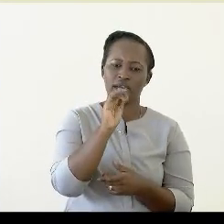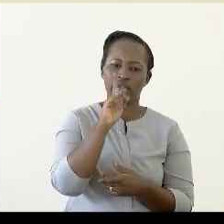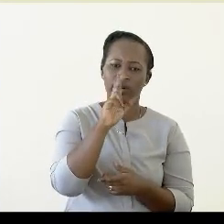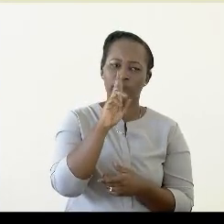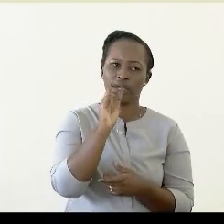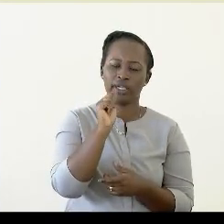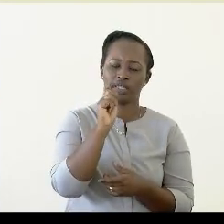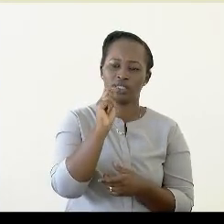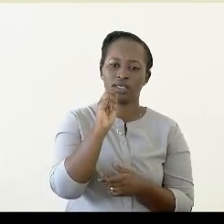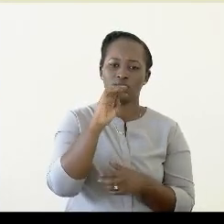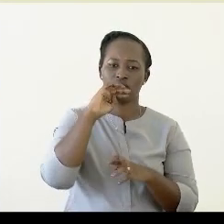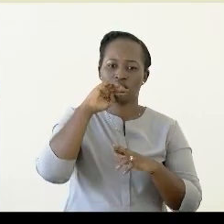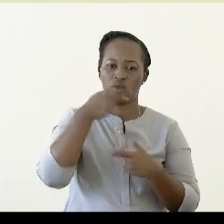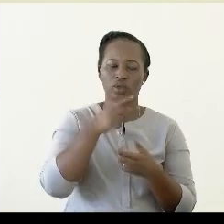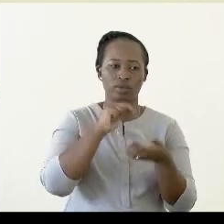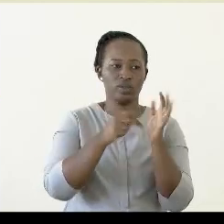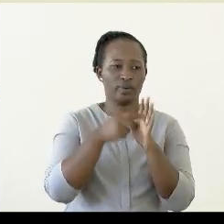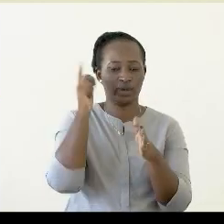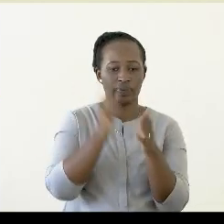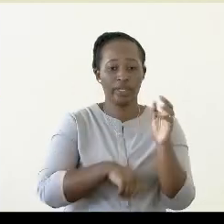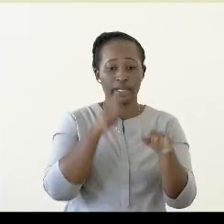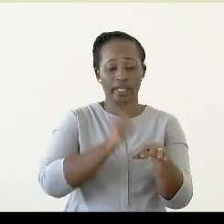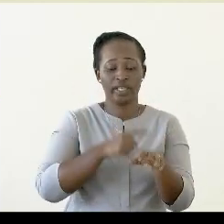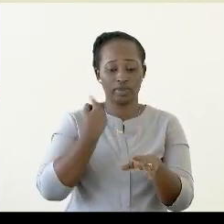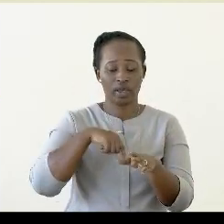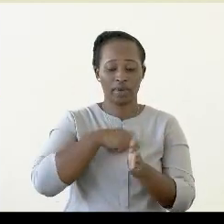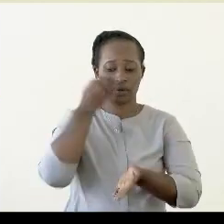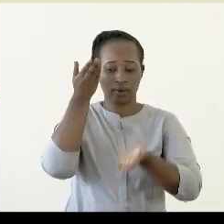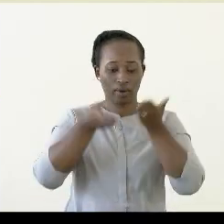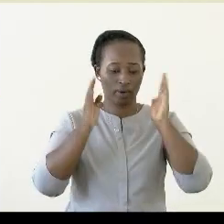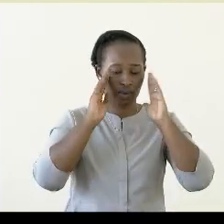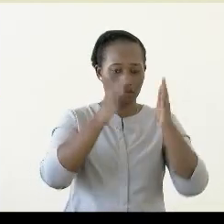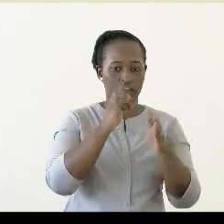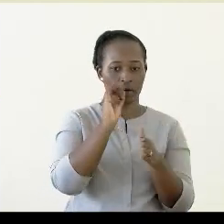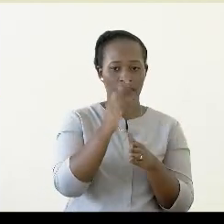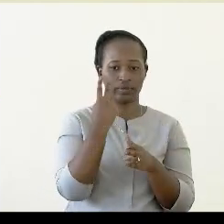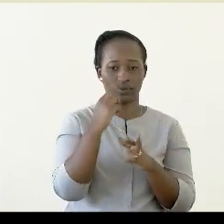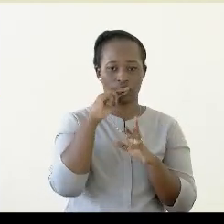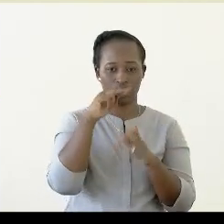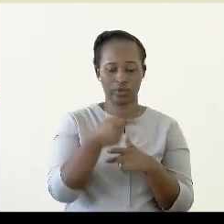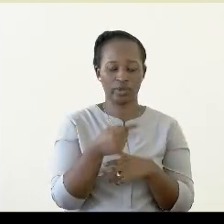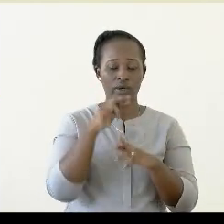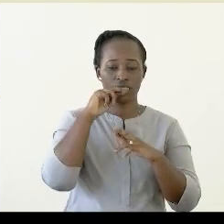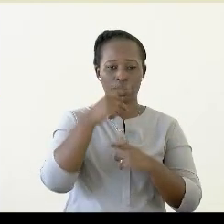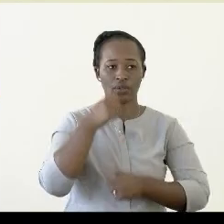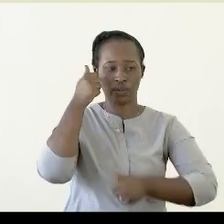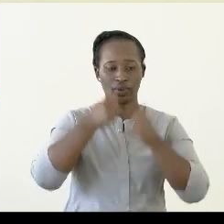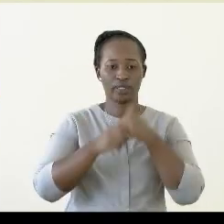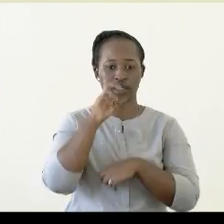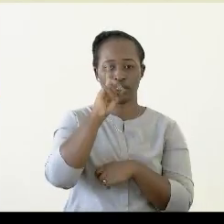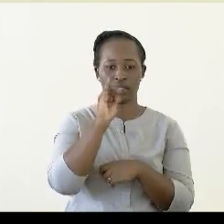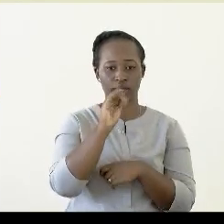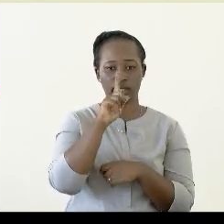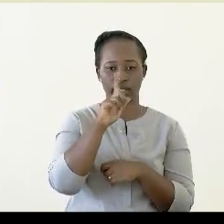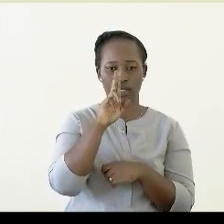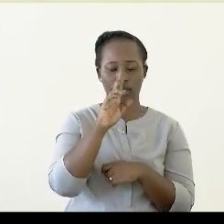When we compare the concentrations of two solutions, a solution which is dilute will